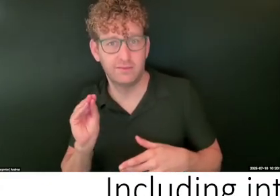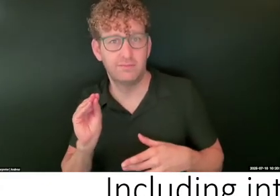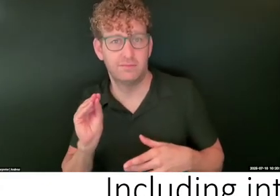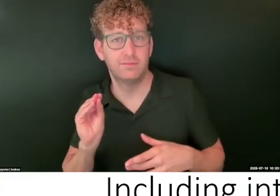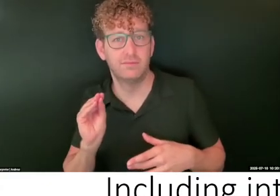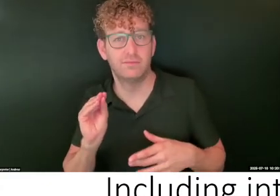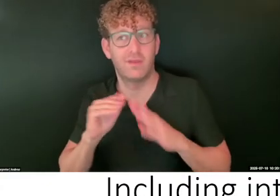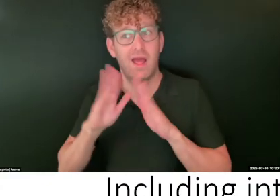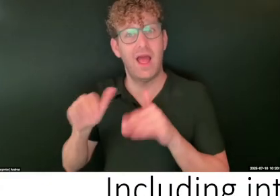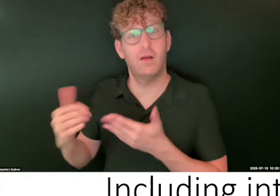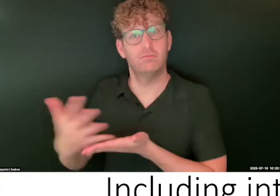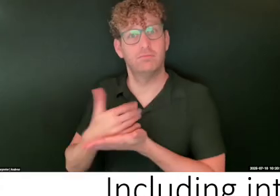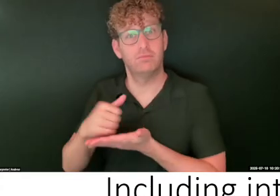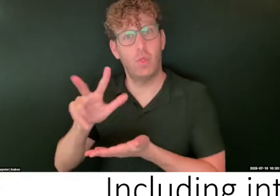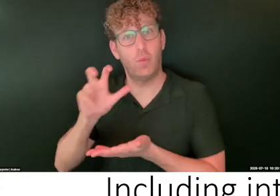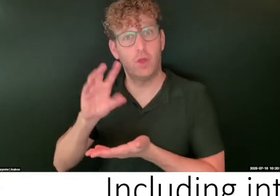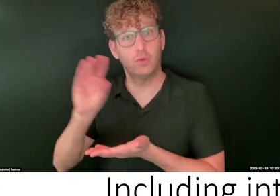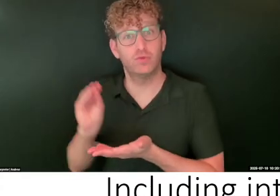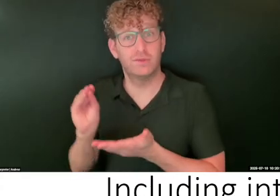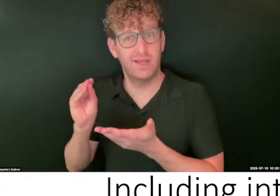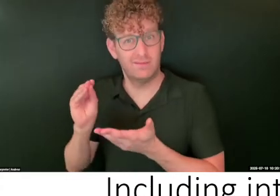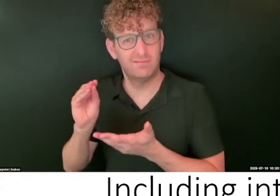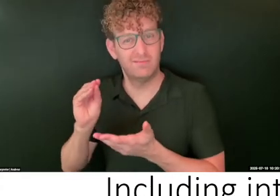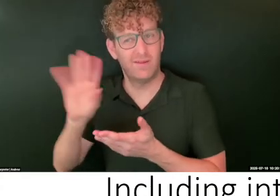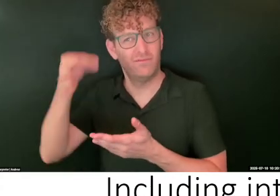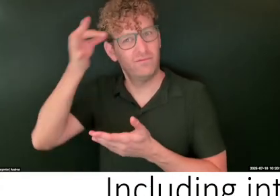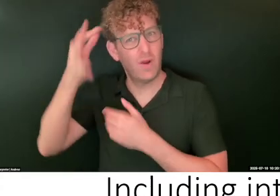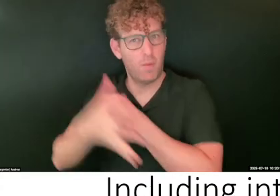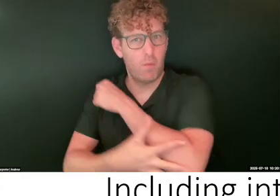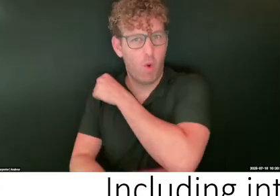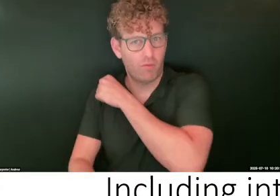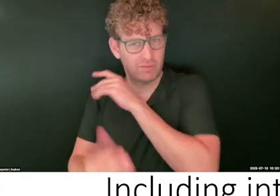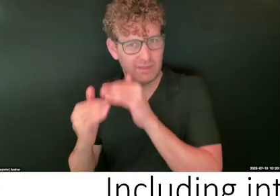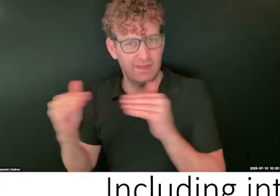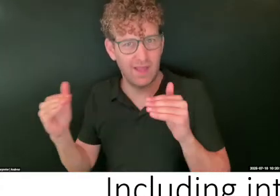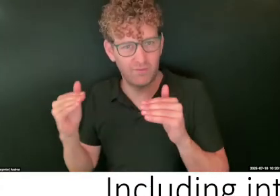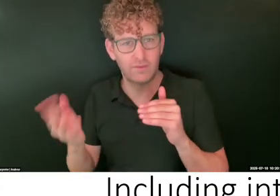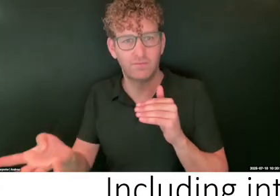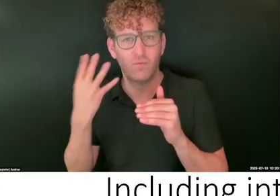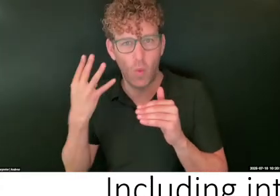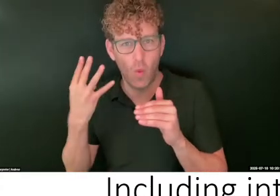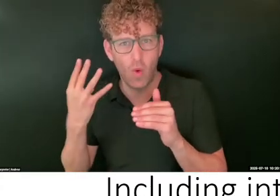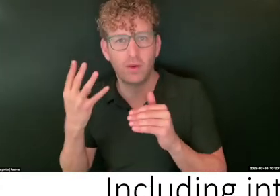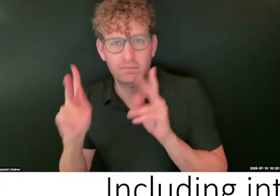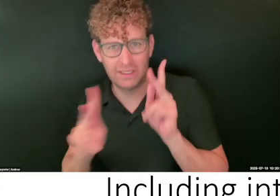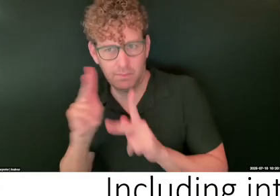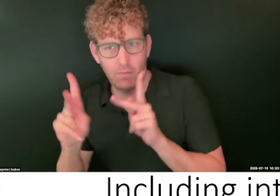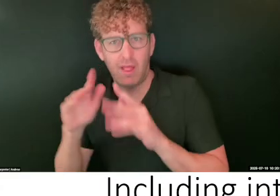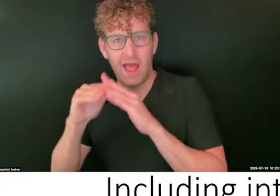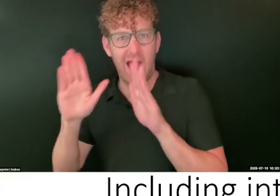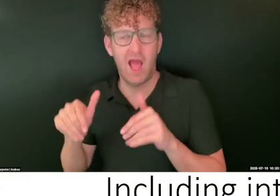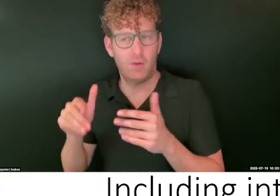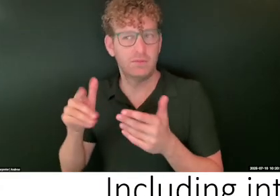poverty level with 4 people in the household to align with the eligibility criteria for the Clean Cars for All